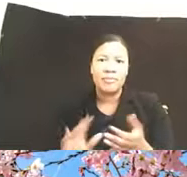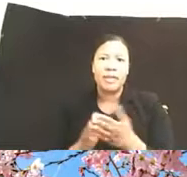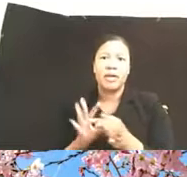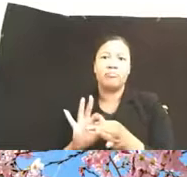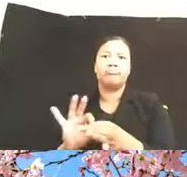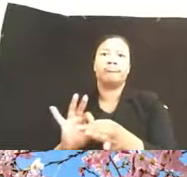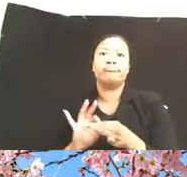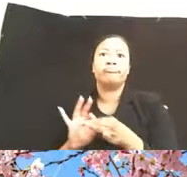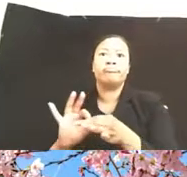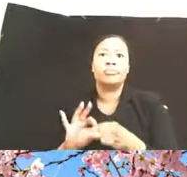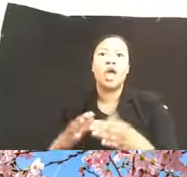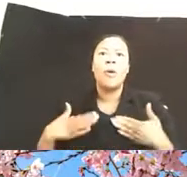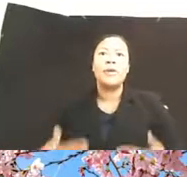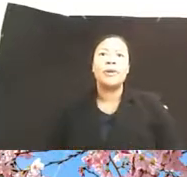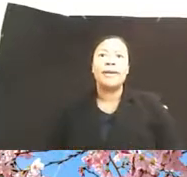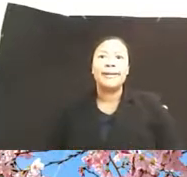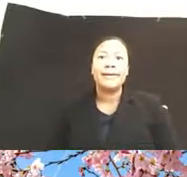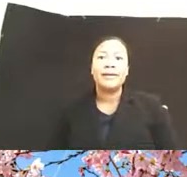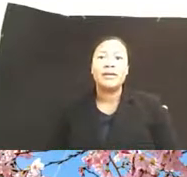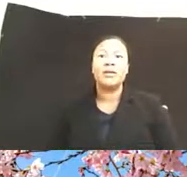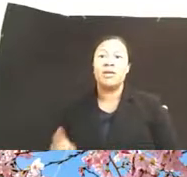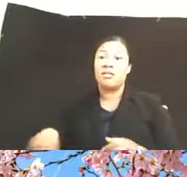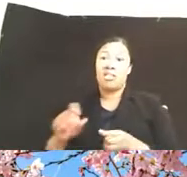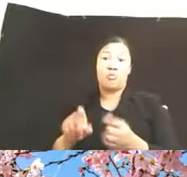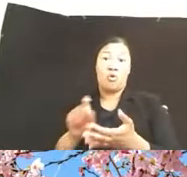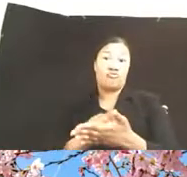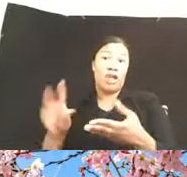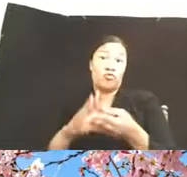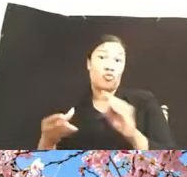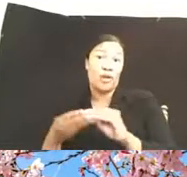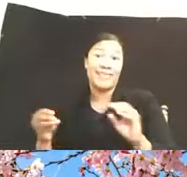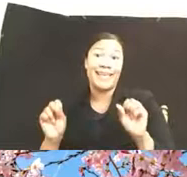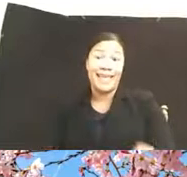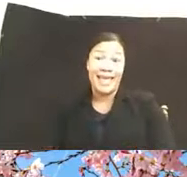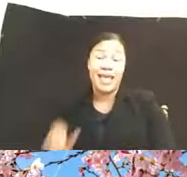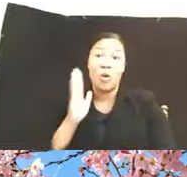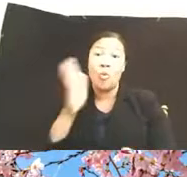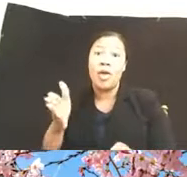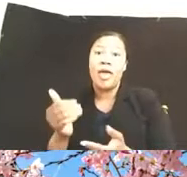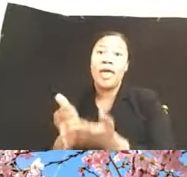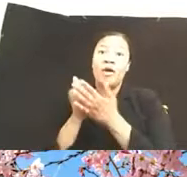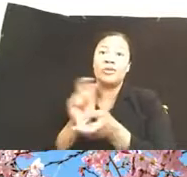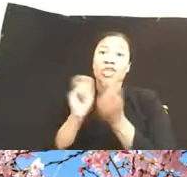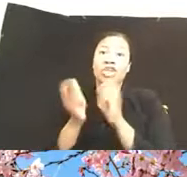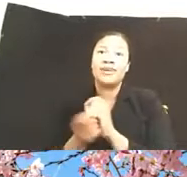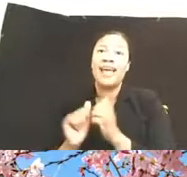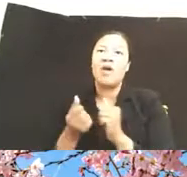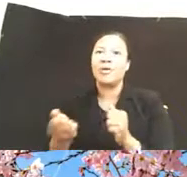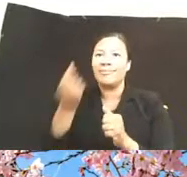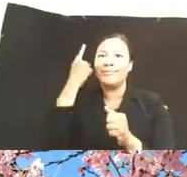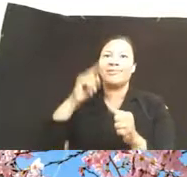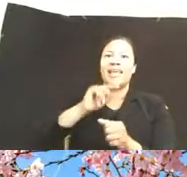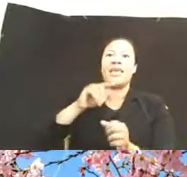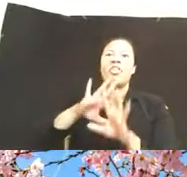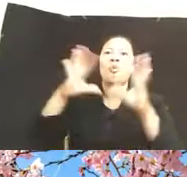will go on to write and tell stories that can, do, and help change how we make or give sense to the world, live